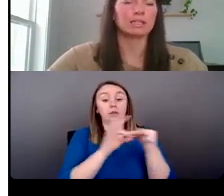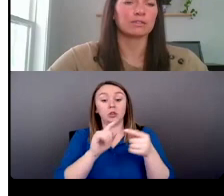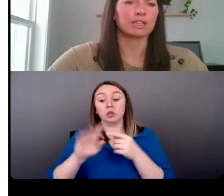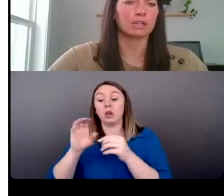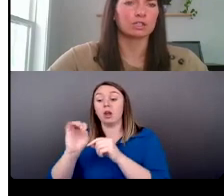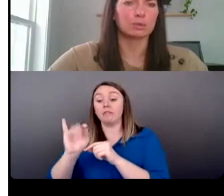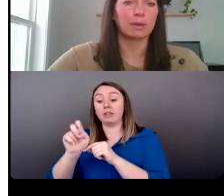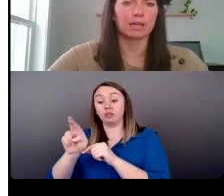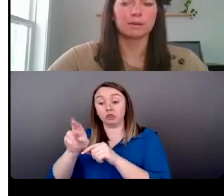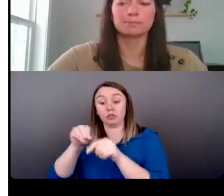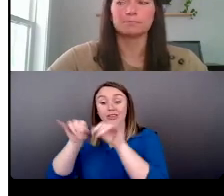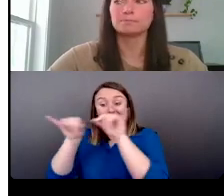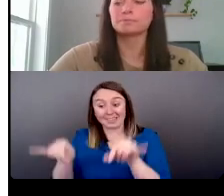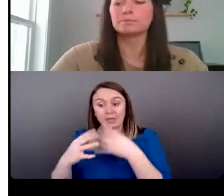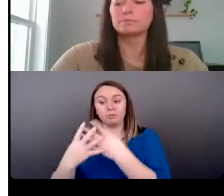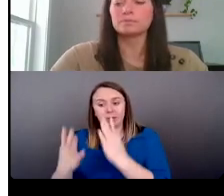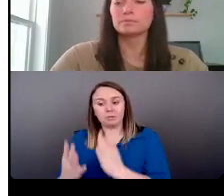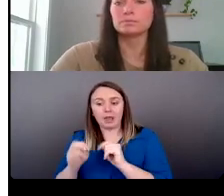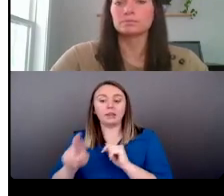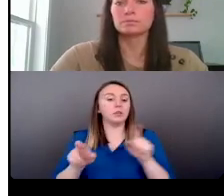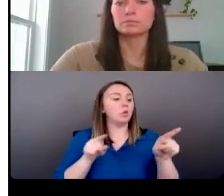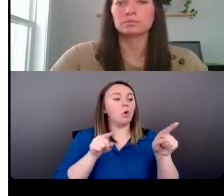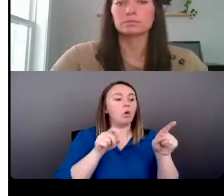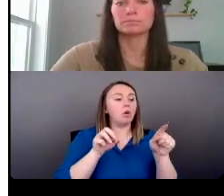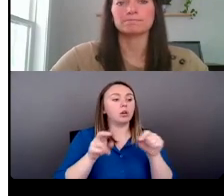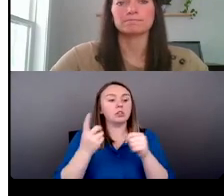that identification to be made.